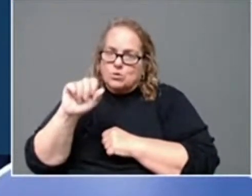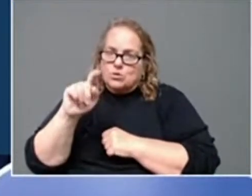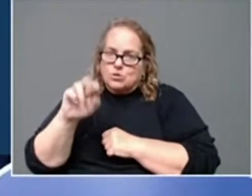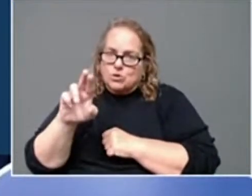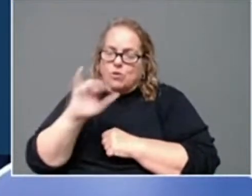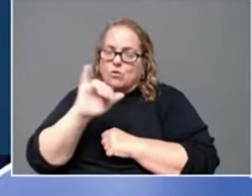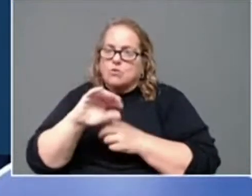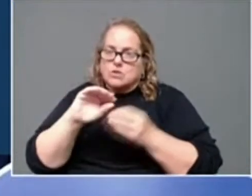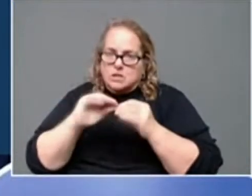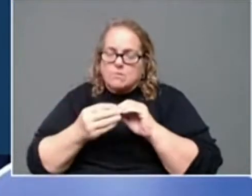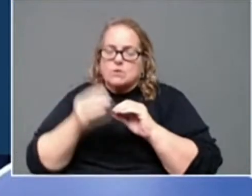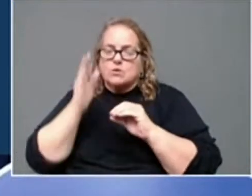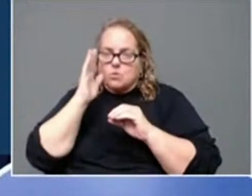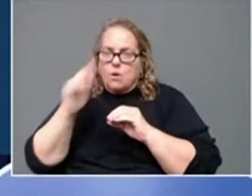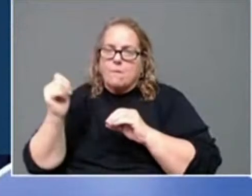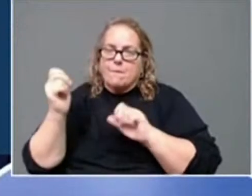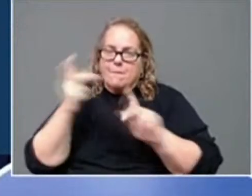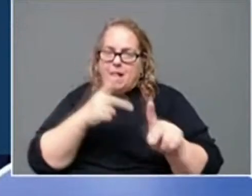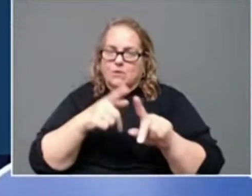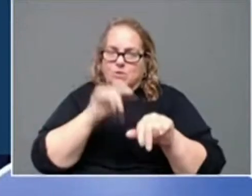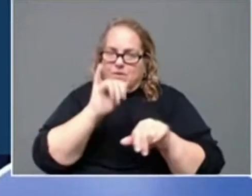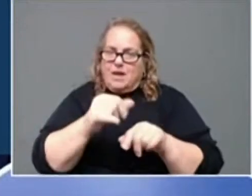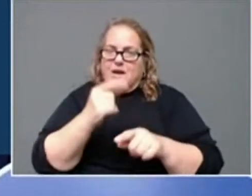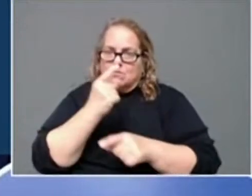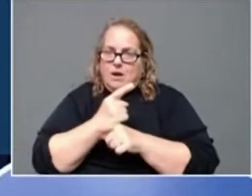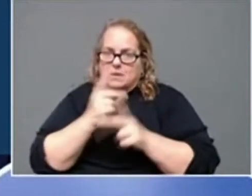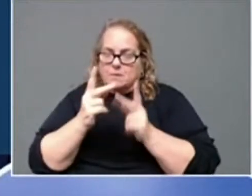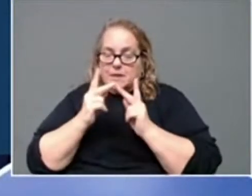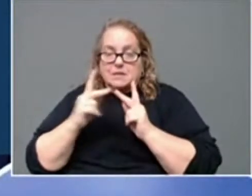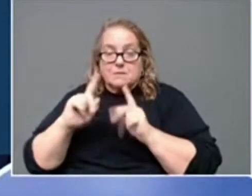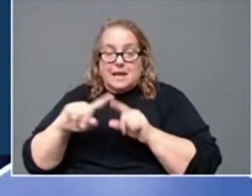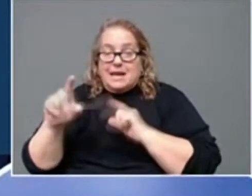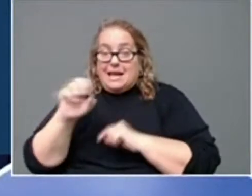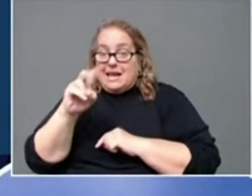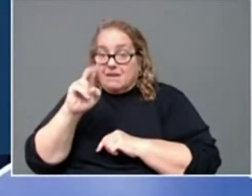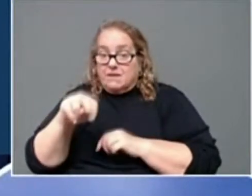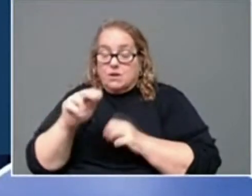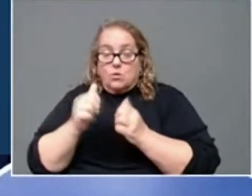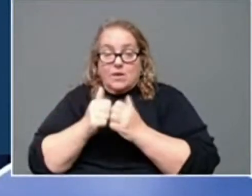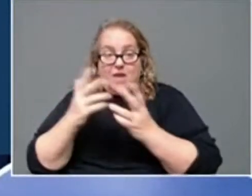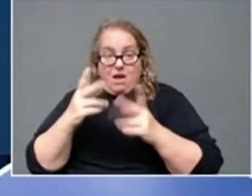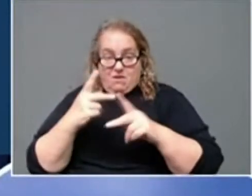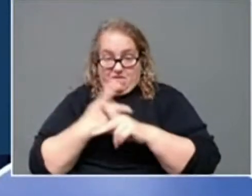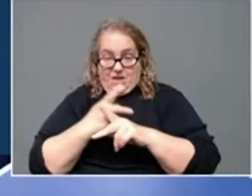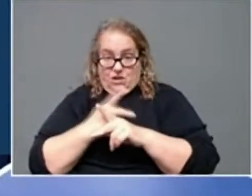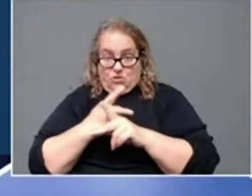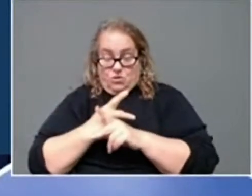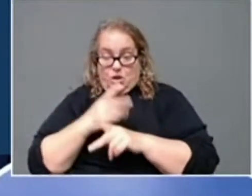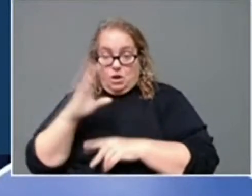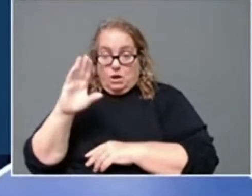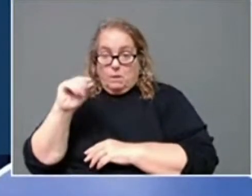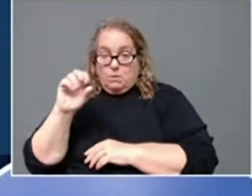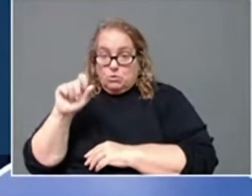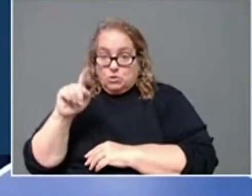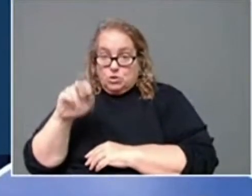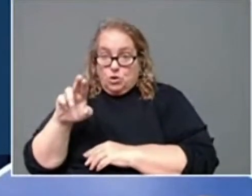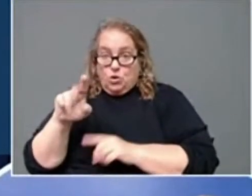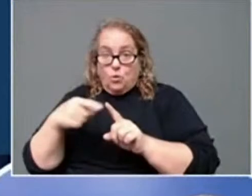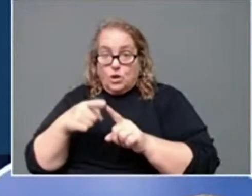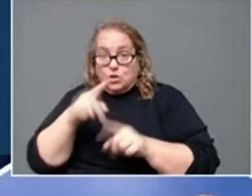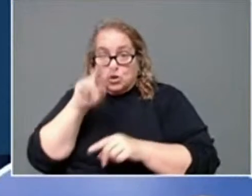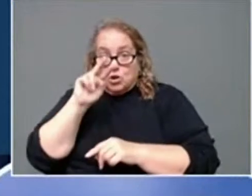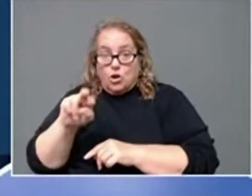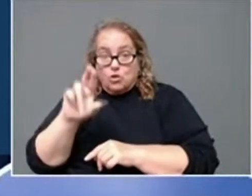back to that place. But even without factoring in boosters, when we look at the rate of